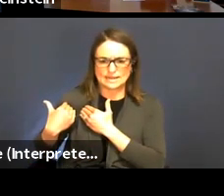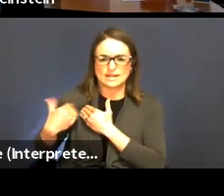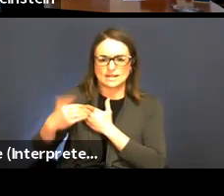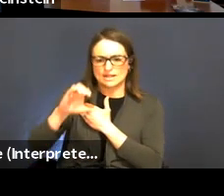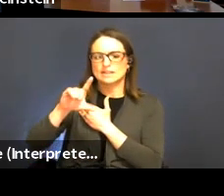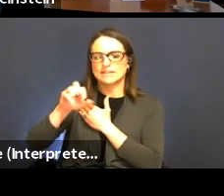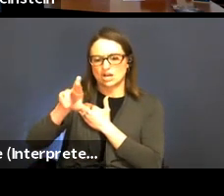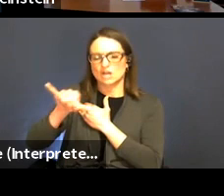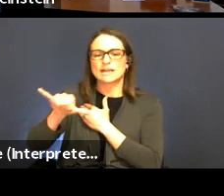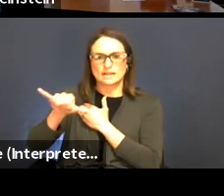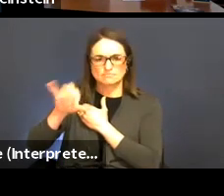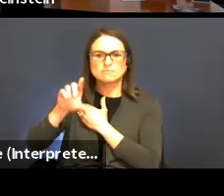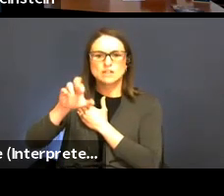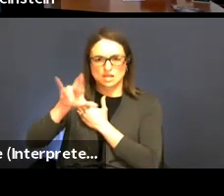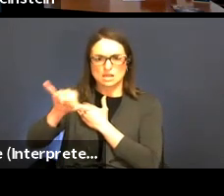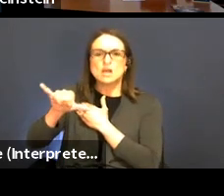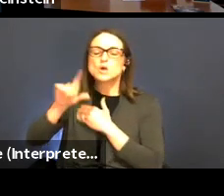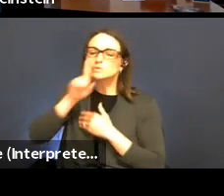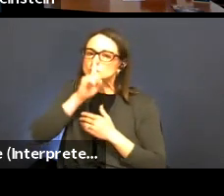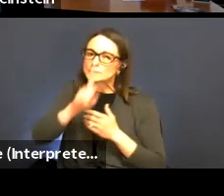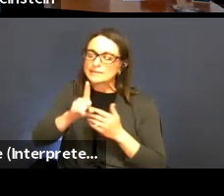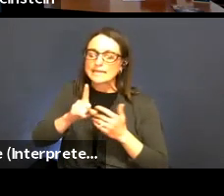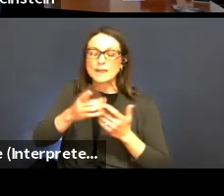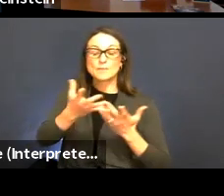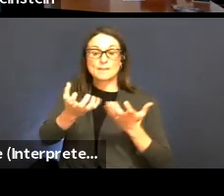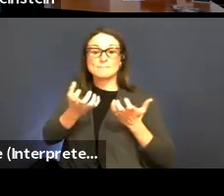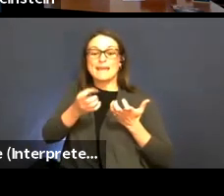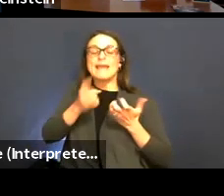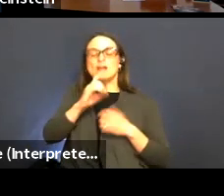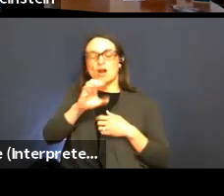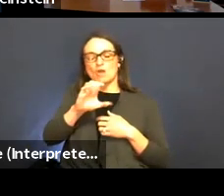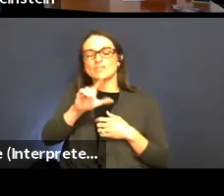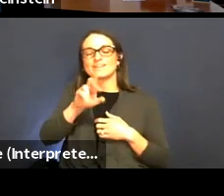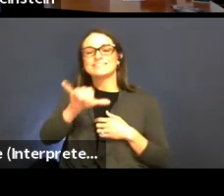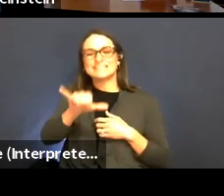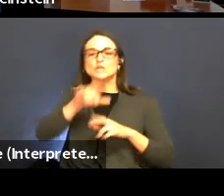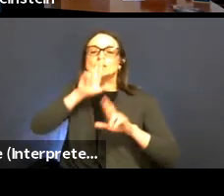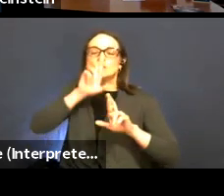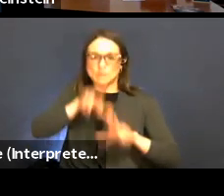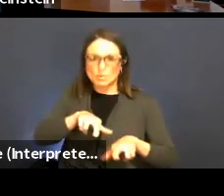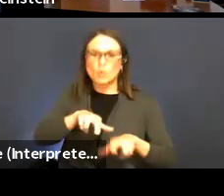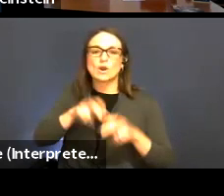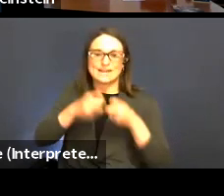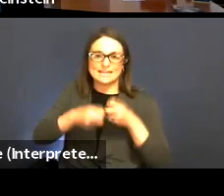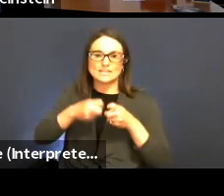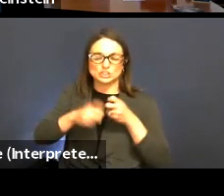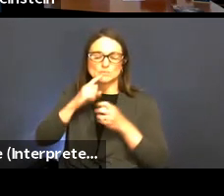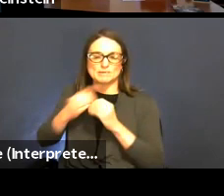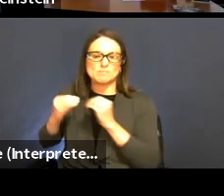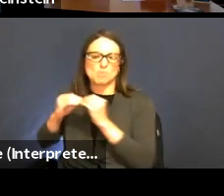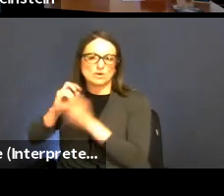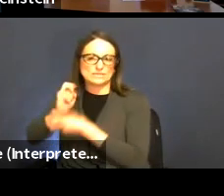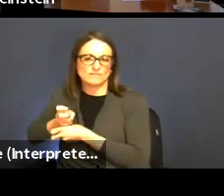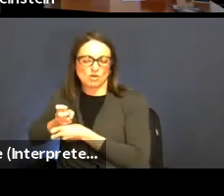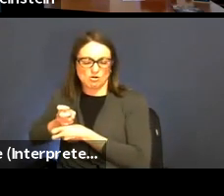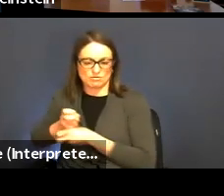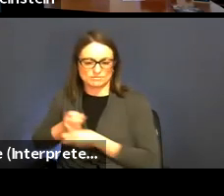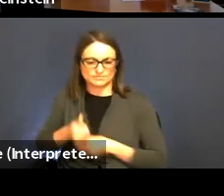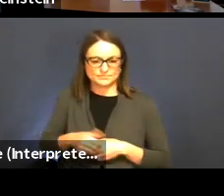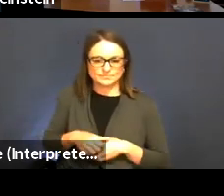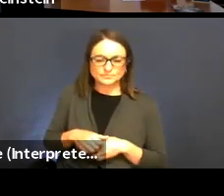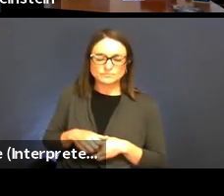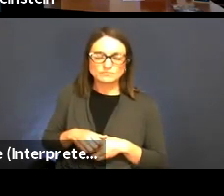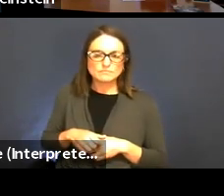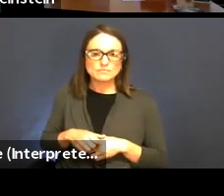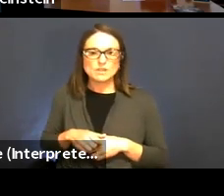It would really make the Clery reporting issue much more difficult. If the